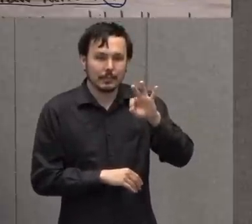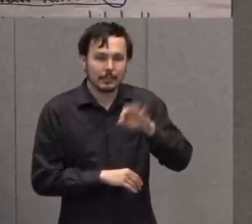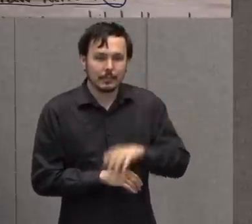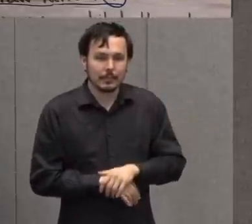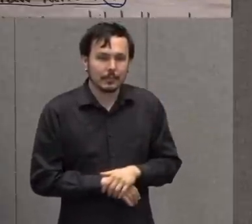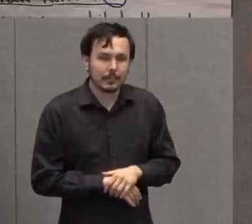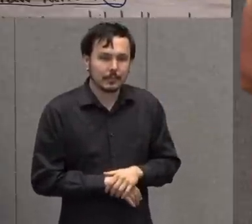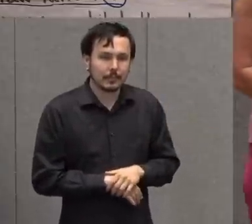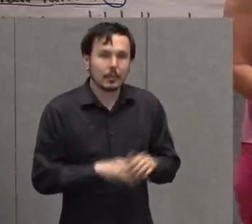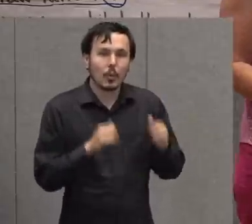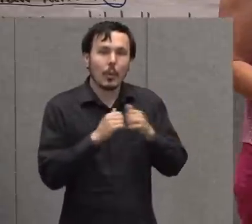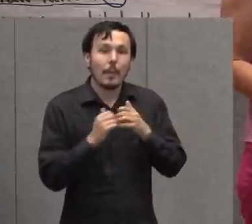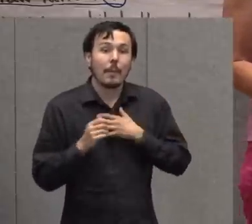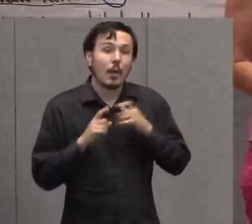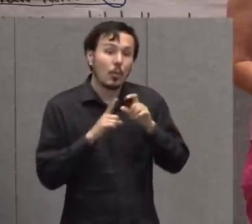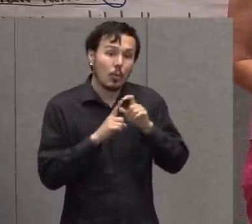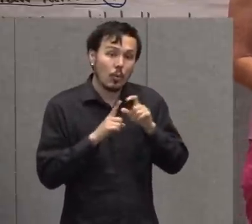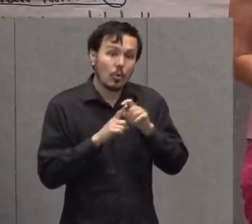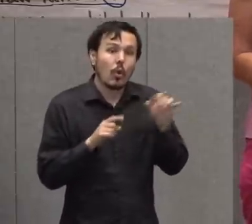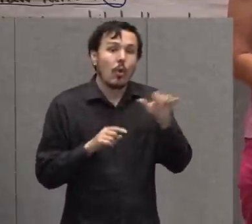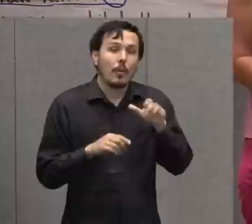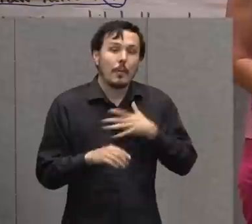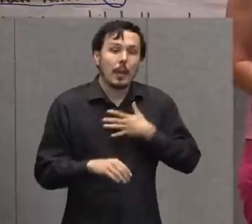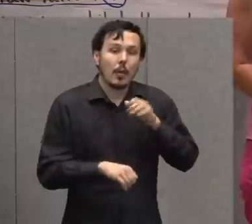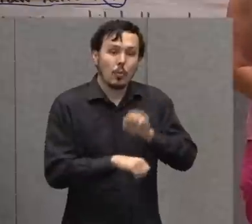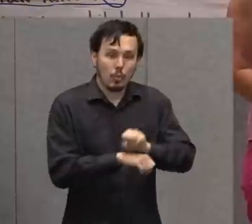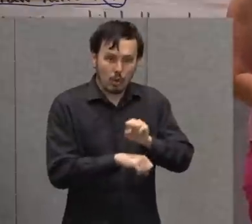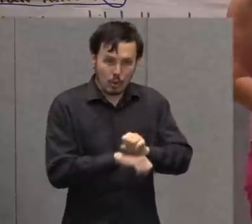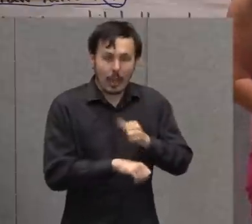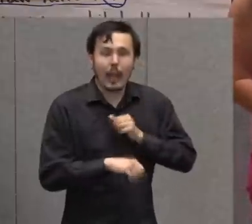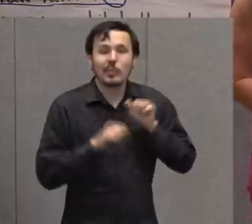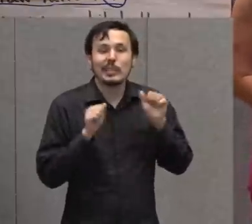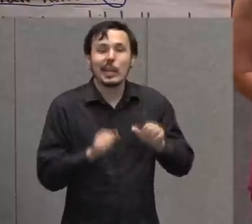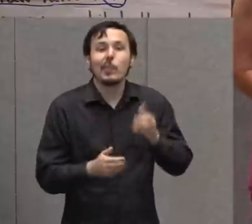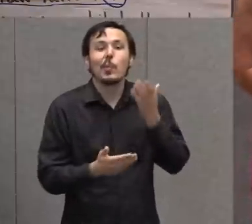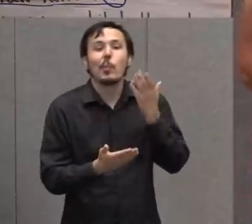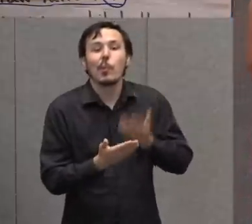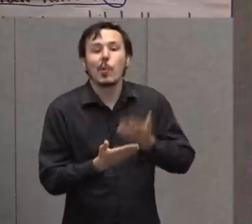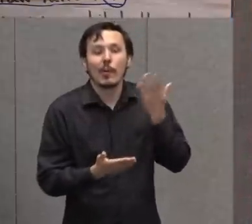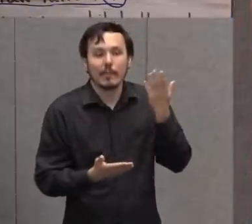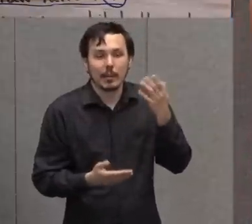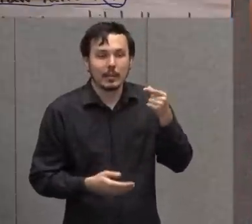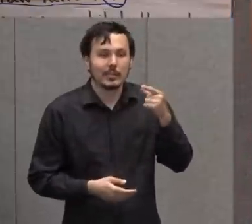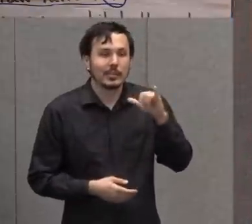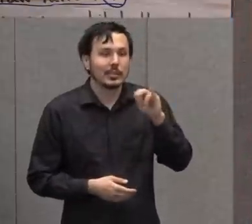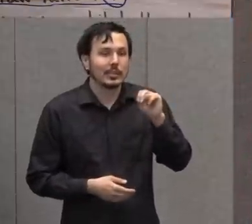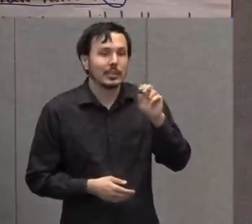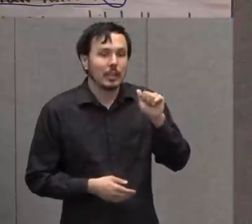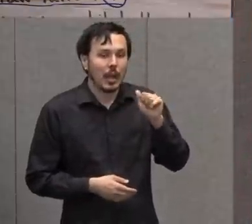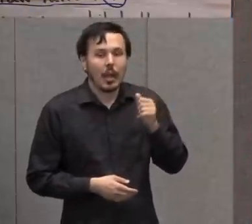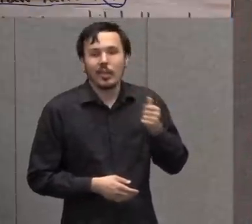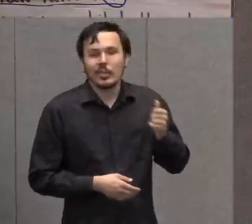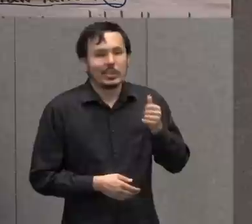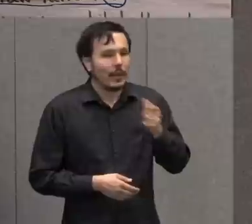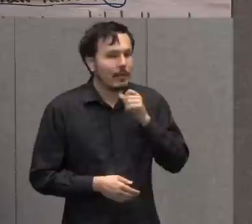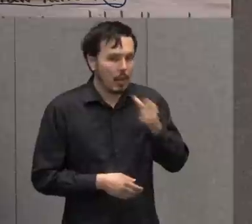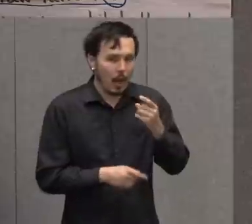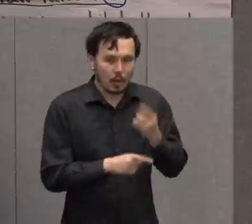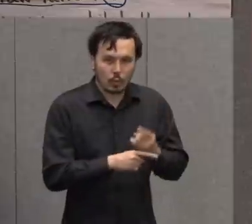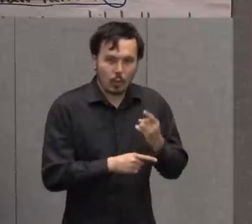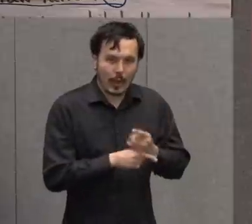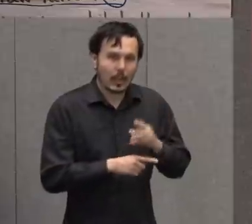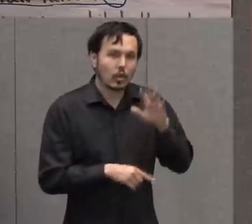69. With my words and my work, I was able to prove that Gina was incorrect in her